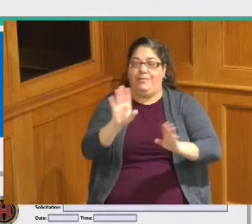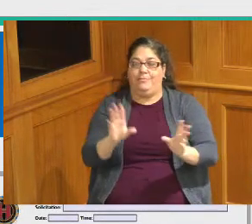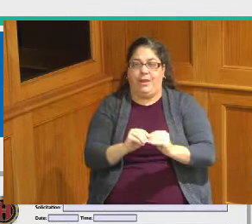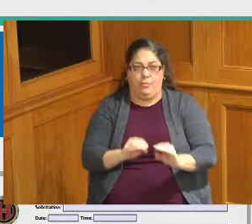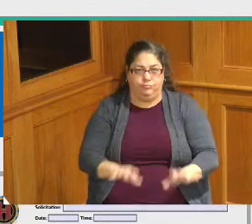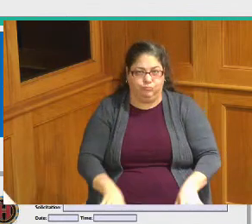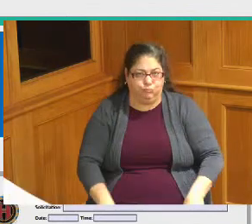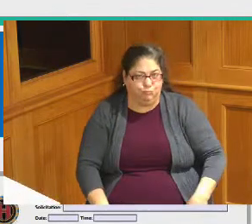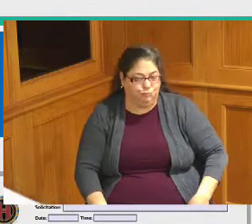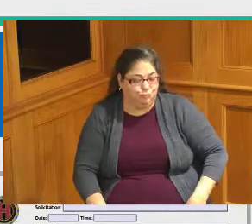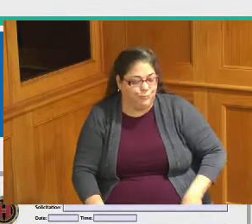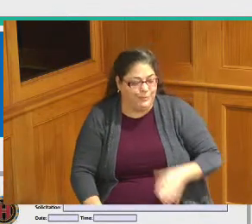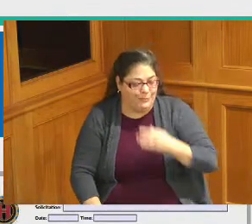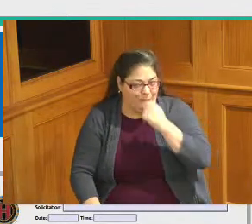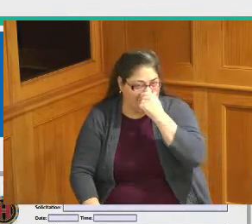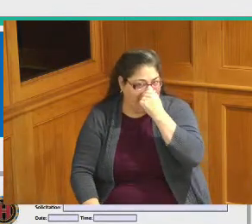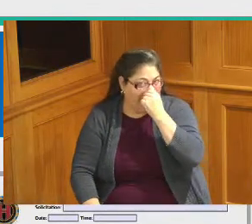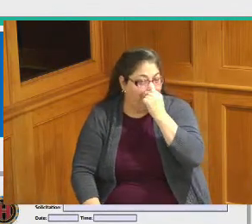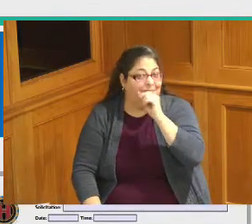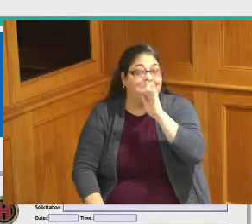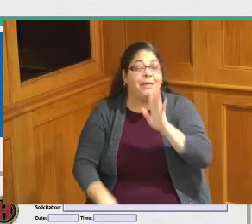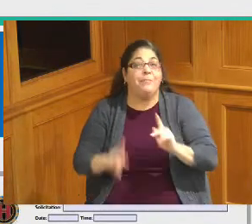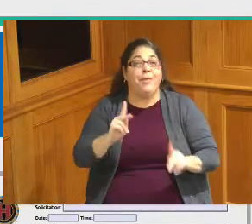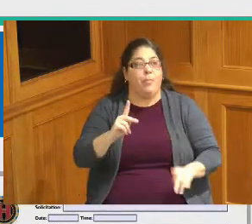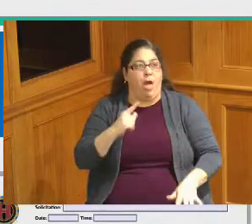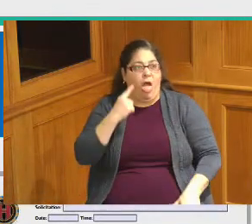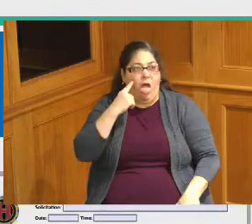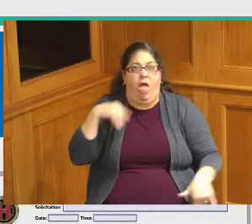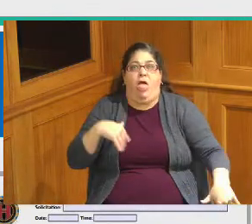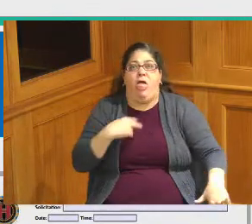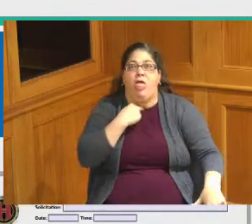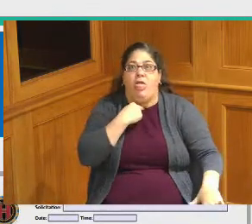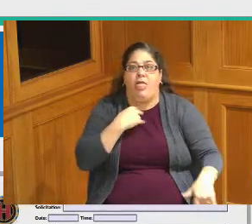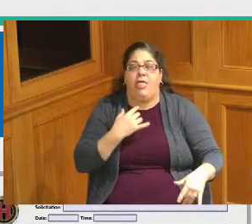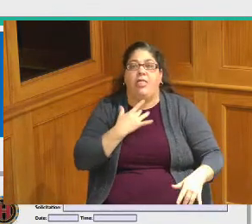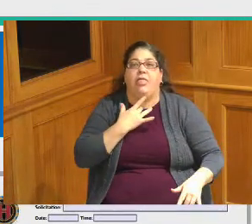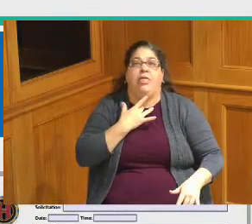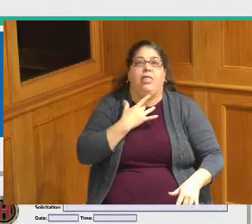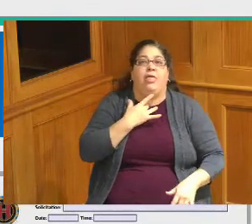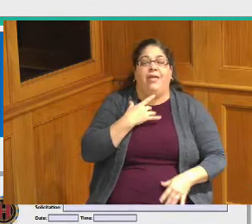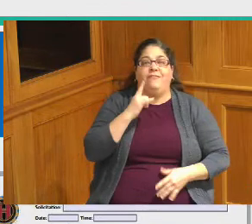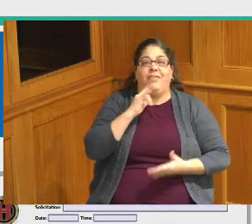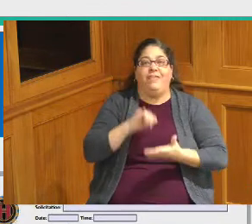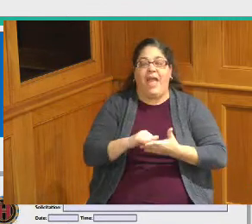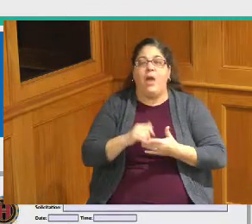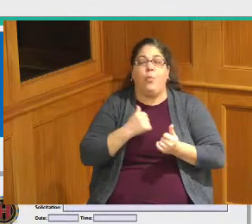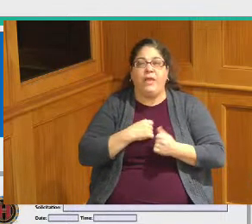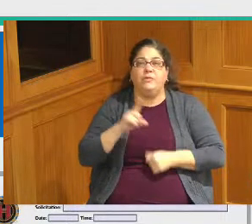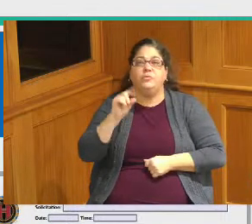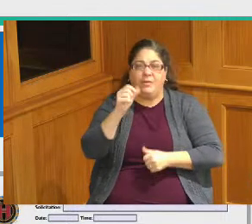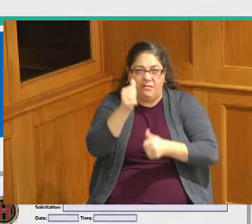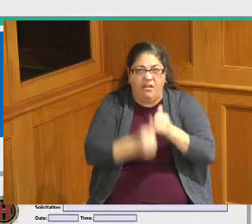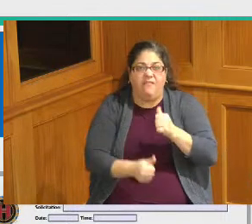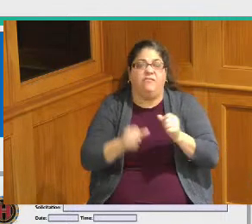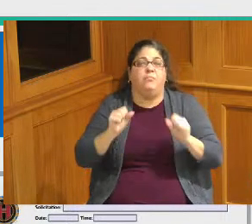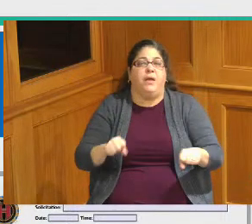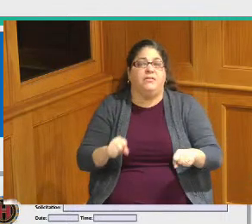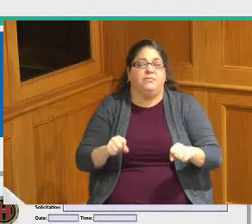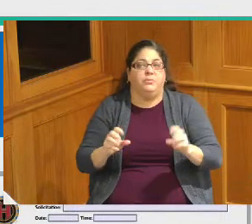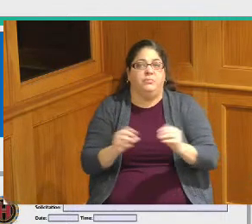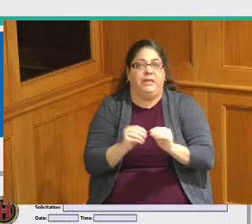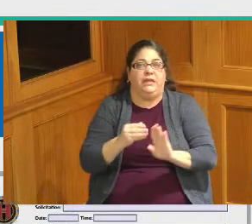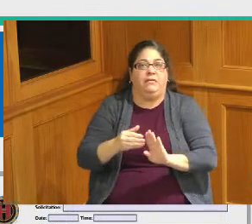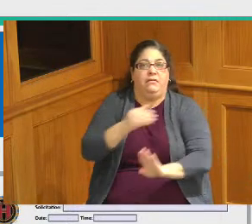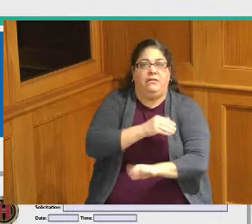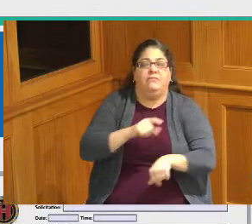And everybody in my field now sees how important those are. We are getting to everyone we can, me and my staff. And I have